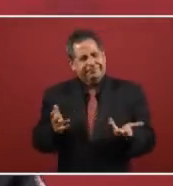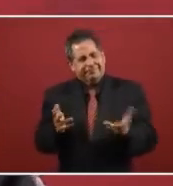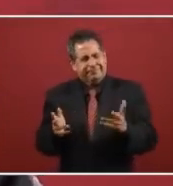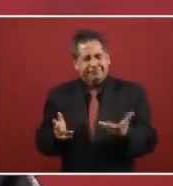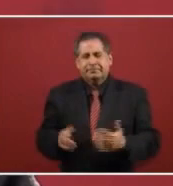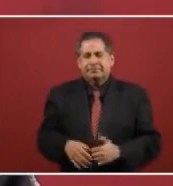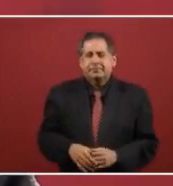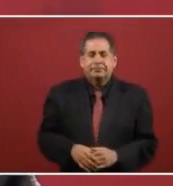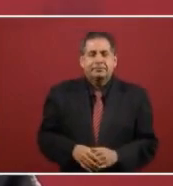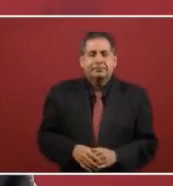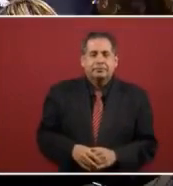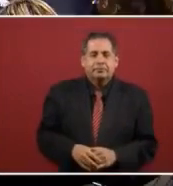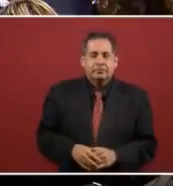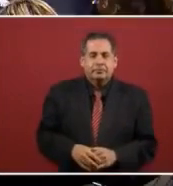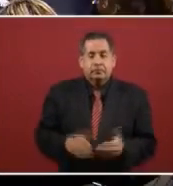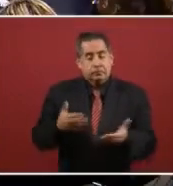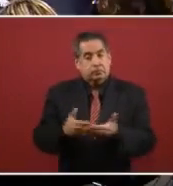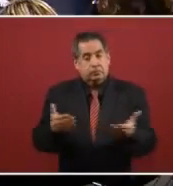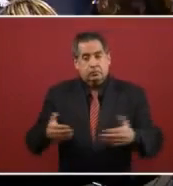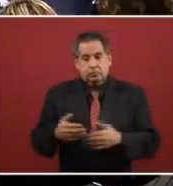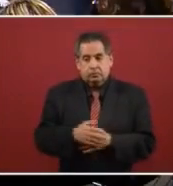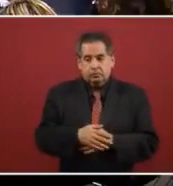hope and history.